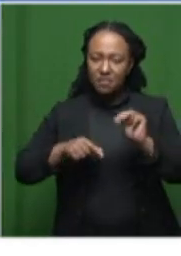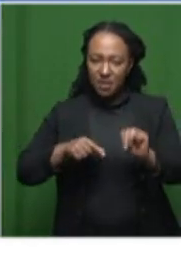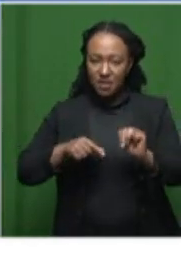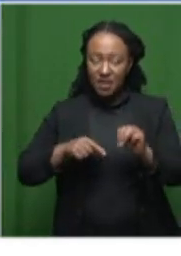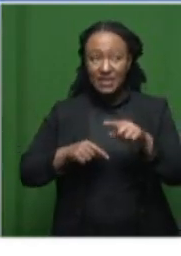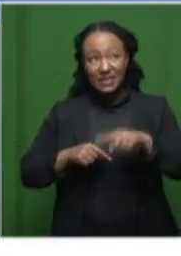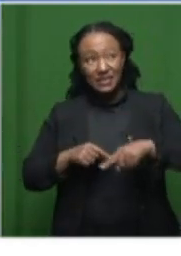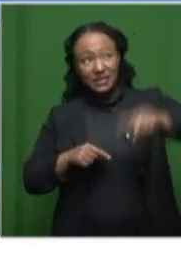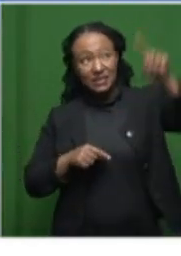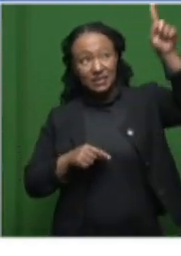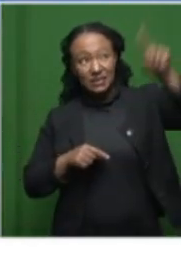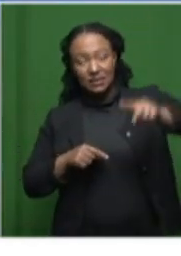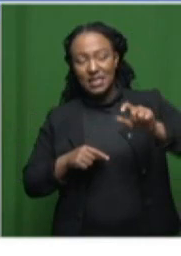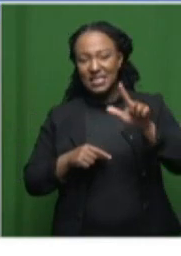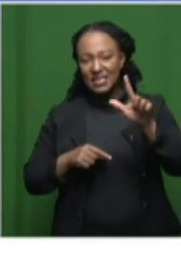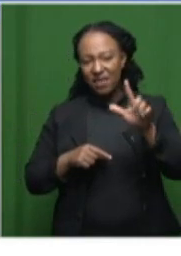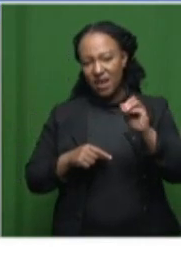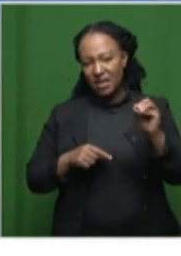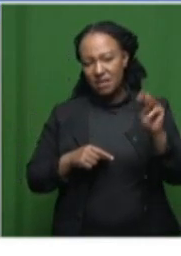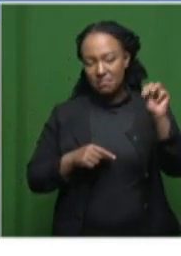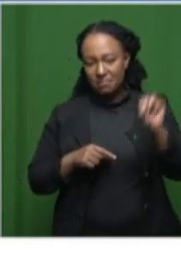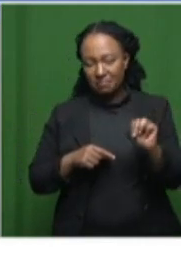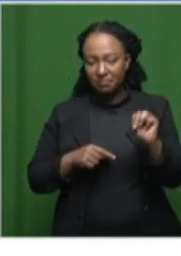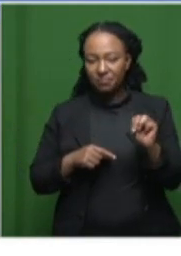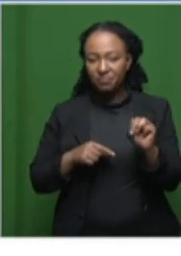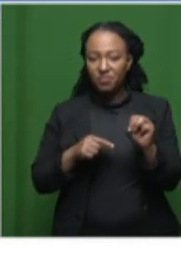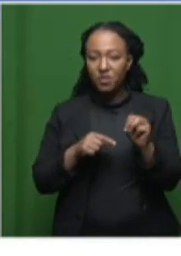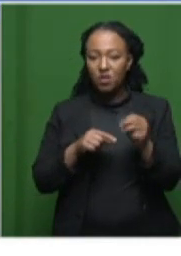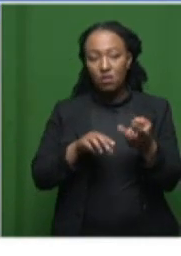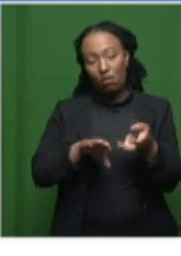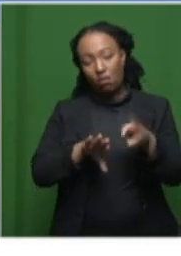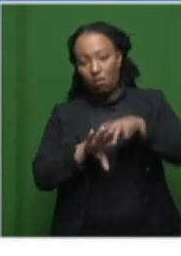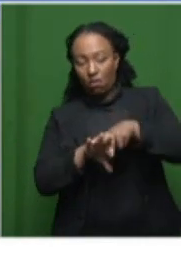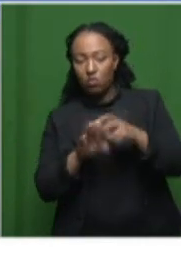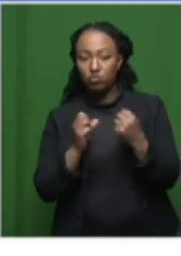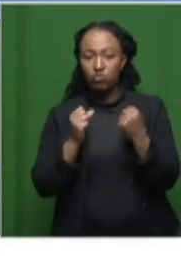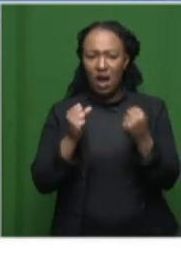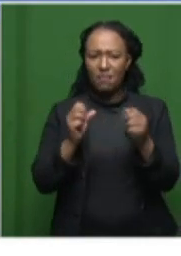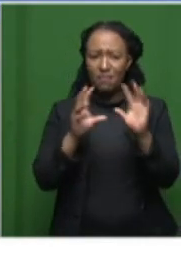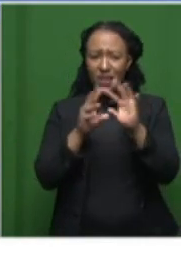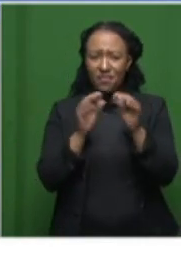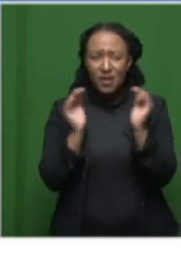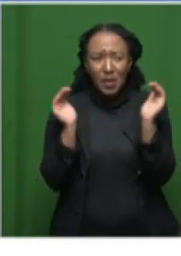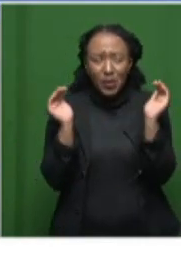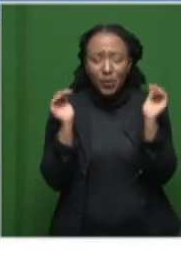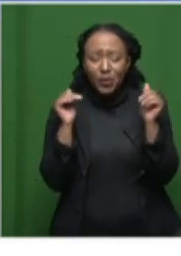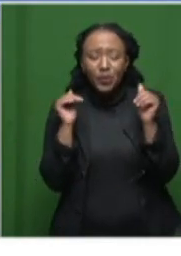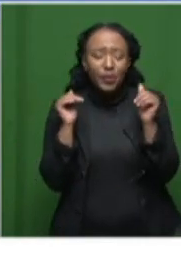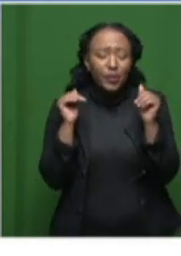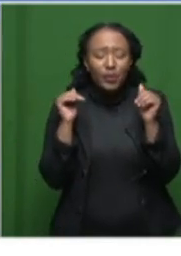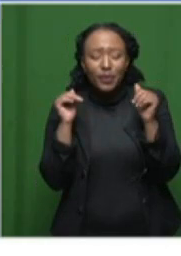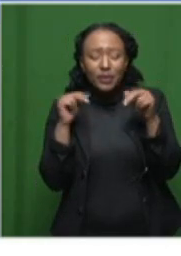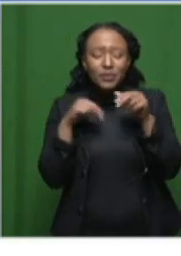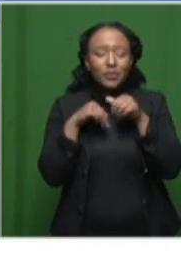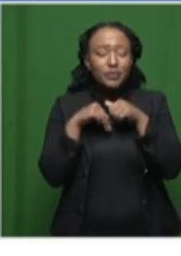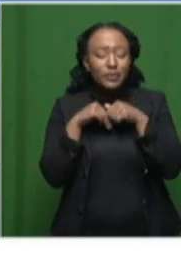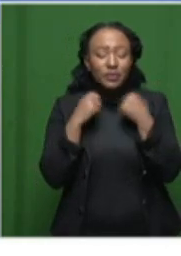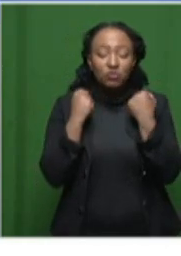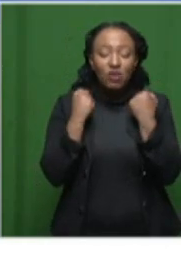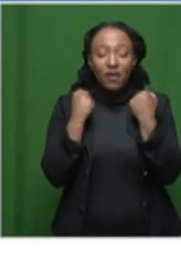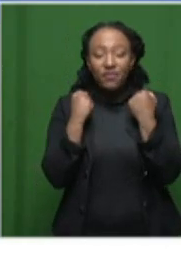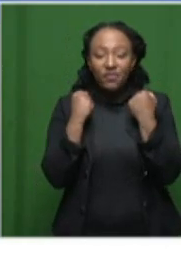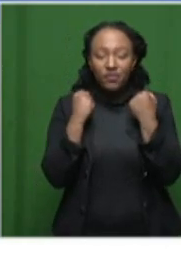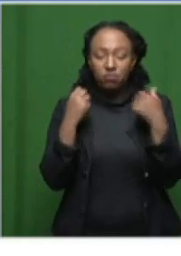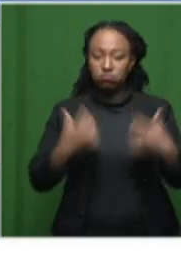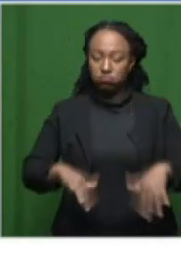high. Climbing up to the top, sitting in that driver's cab, everything is small down below you, and really we